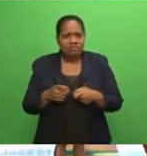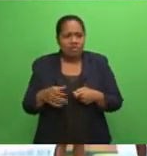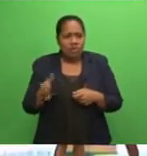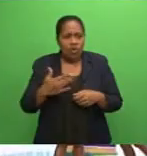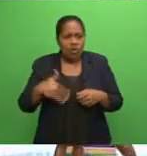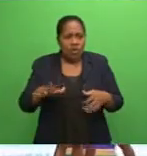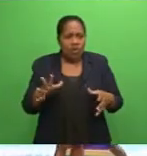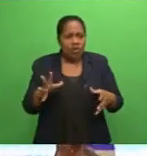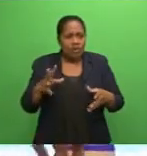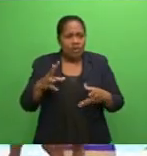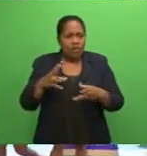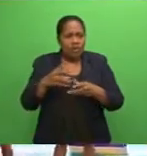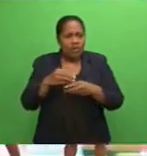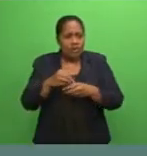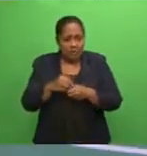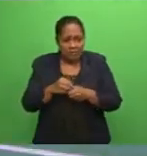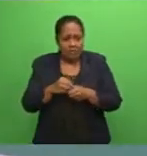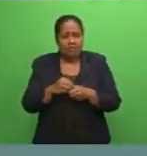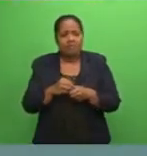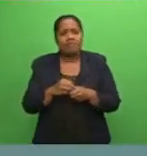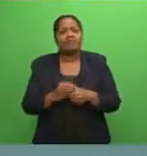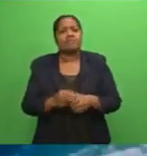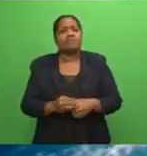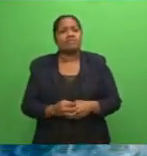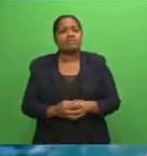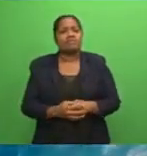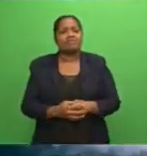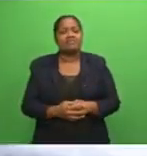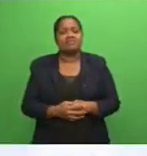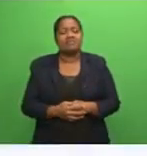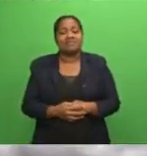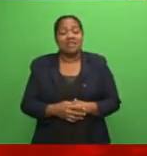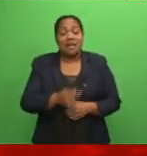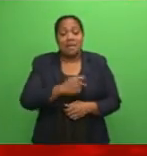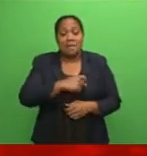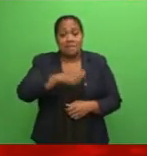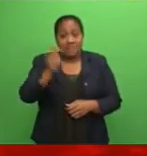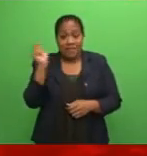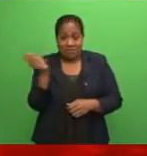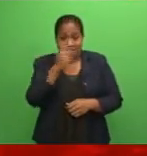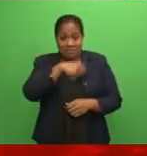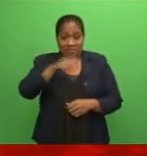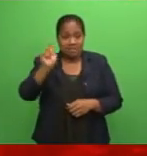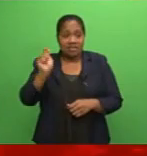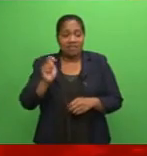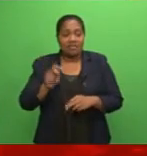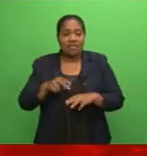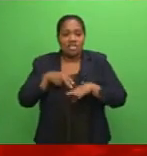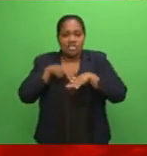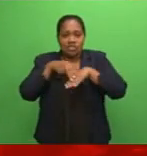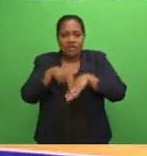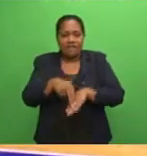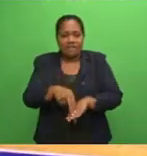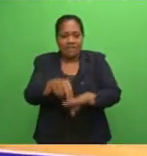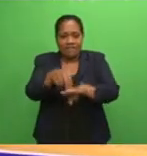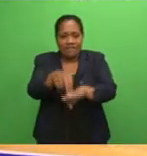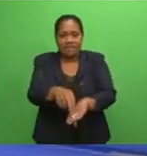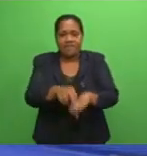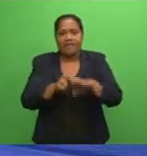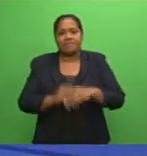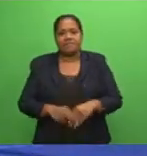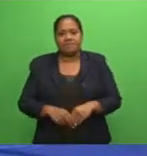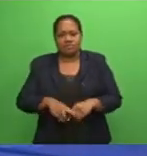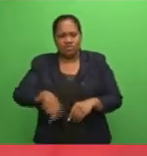in place when that bubble opens. Badminton, surfing, super marathon, weightlifting, baseball and softball,